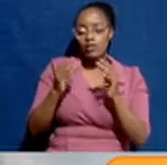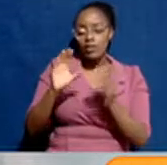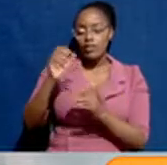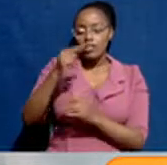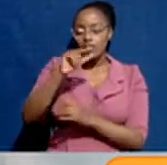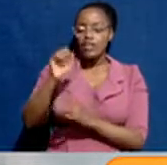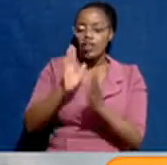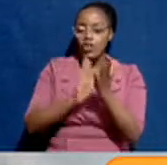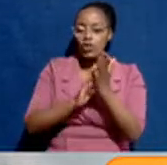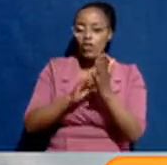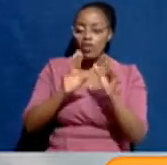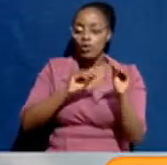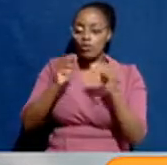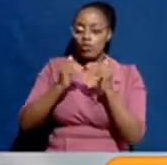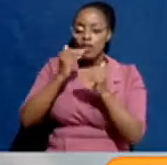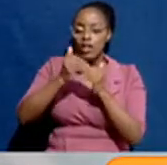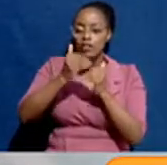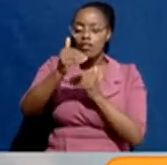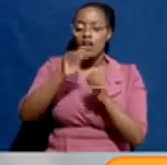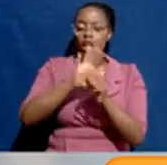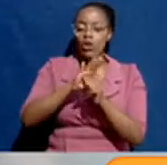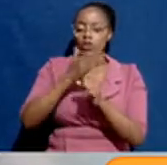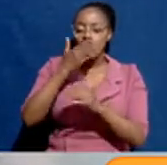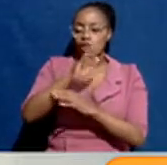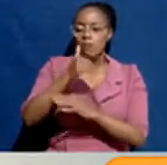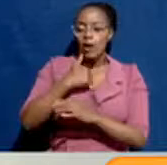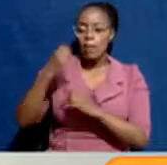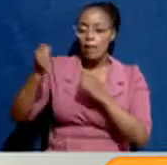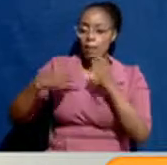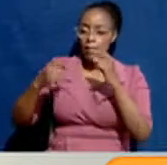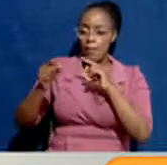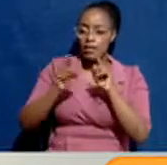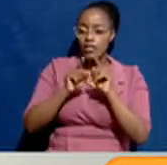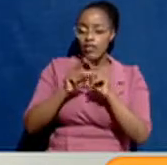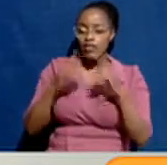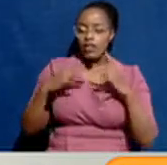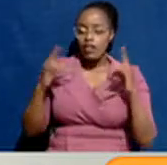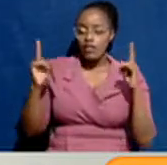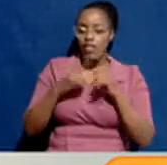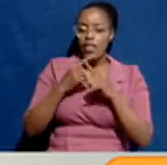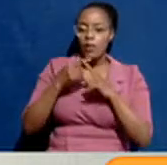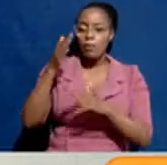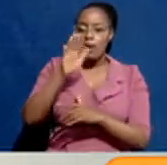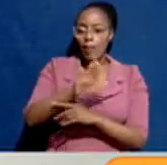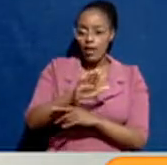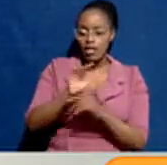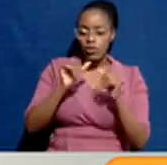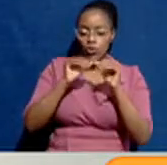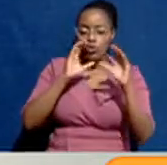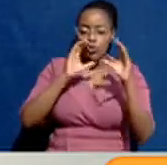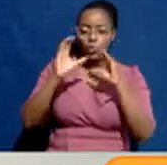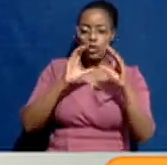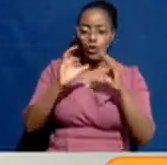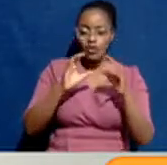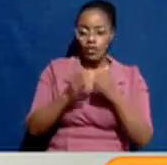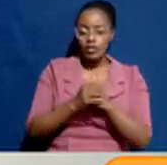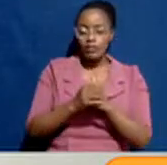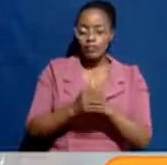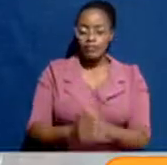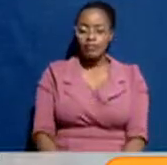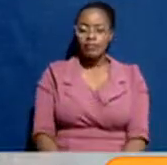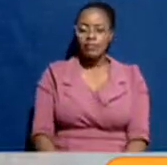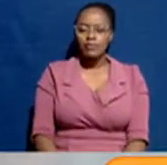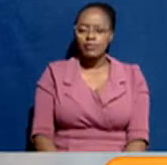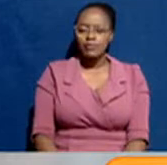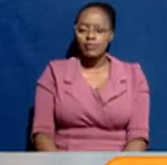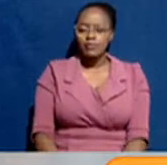give recommendations of where we go from here. And there's a lot of feedback also coming through. Let's take that quick commercial break. Then when we're back, we'll continue this conversation, right? See you shortly.